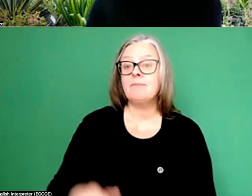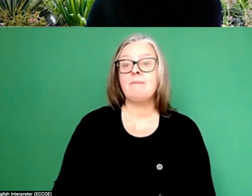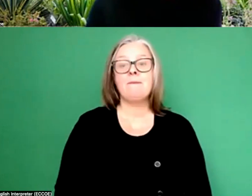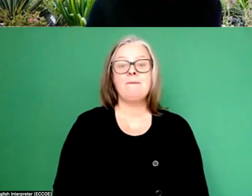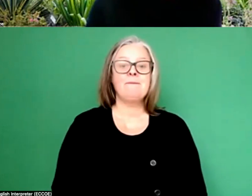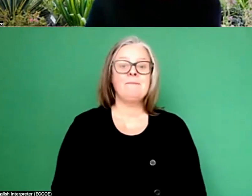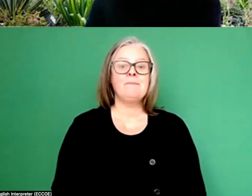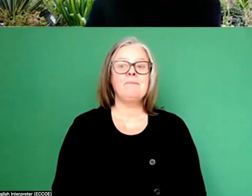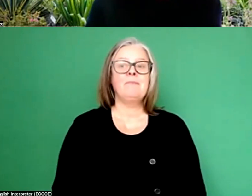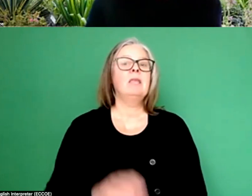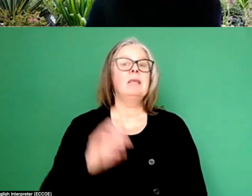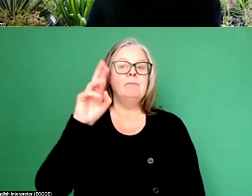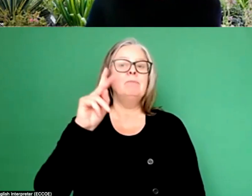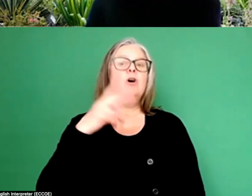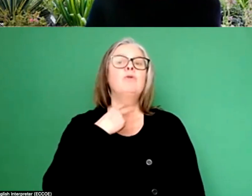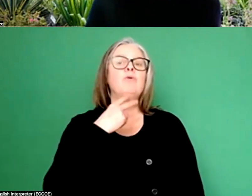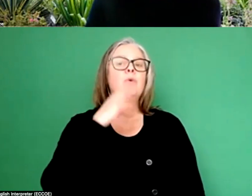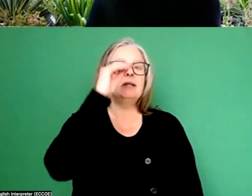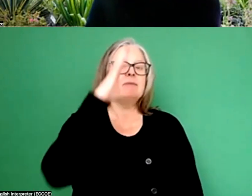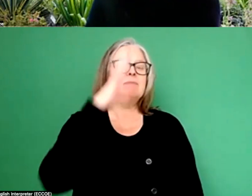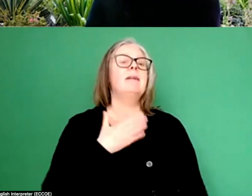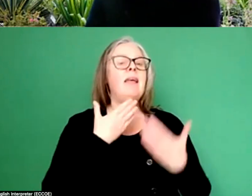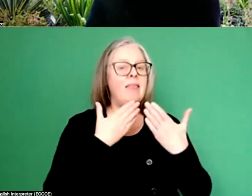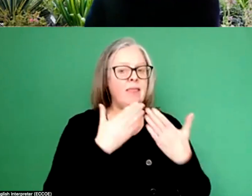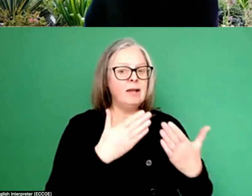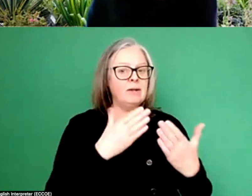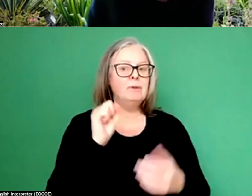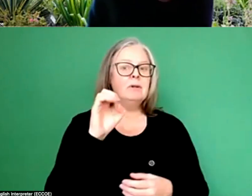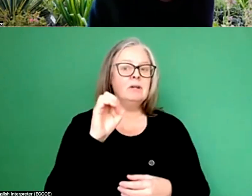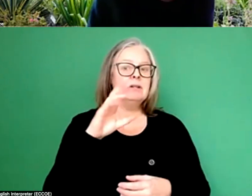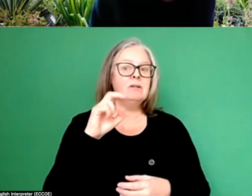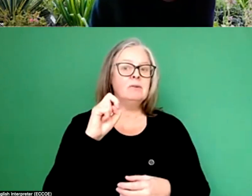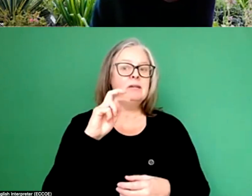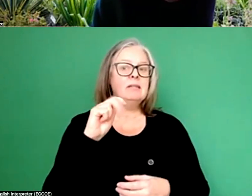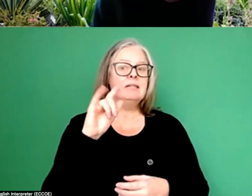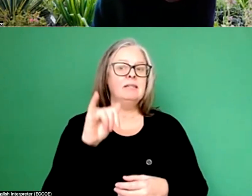Thanks, Reddy, and thanks, Julie, for a great talk.